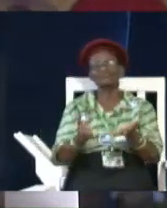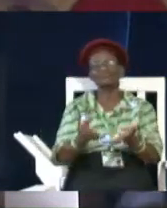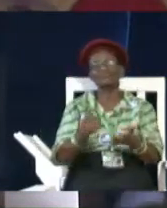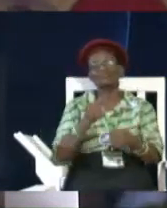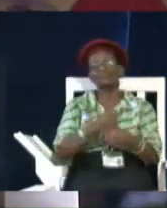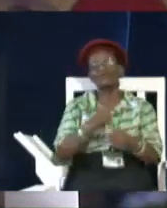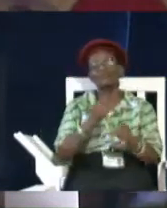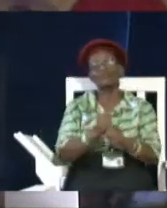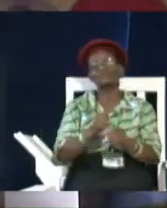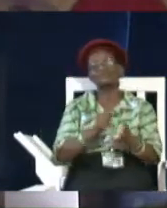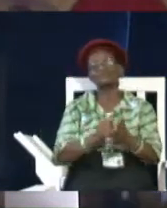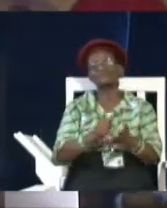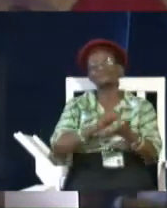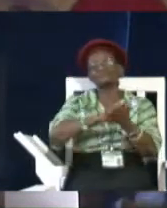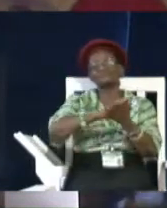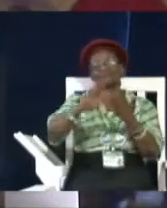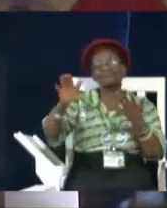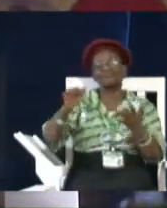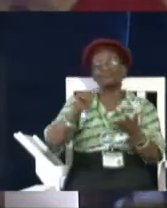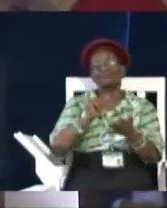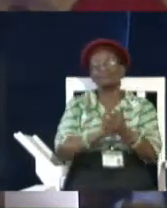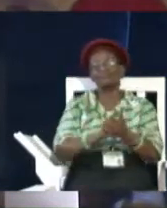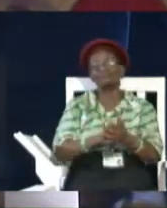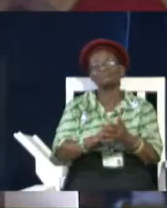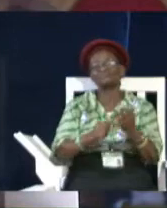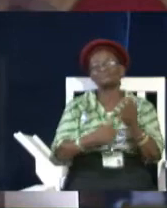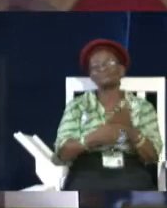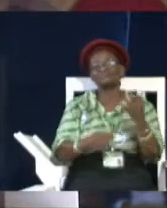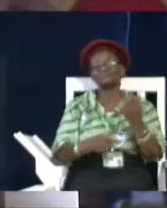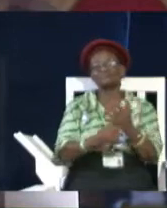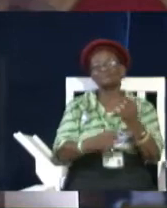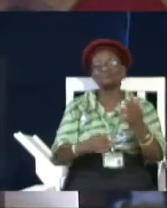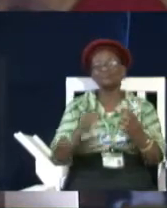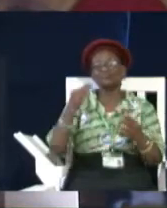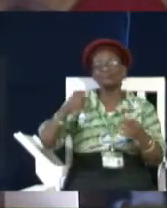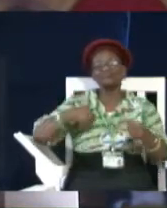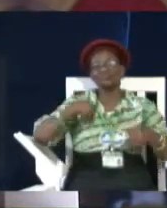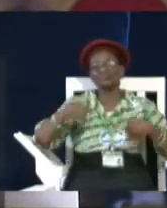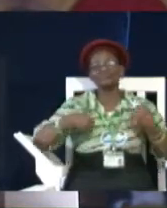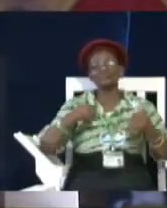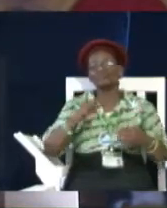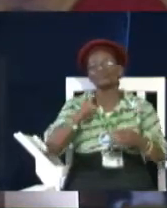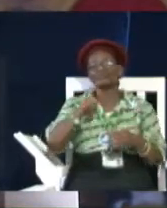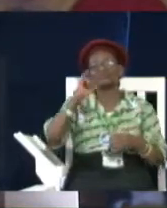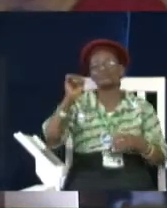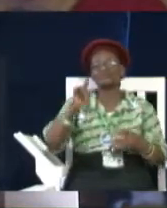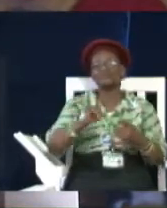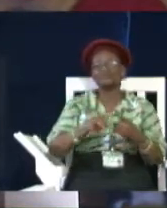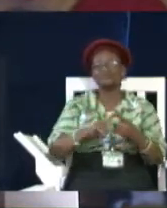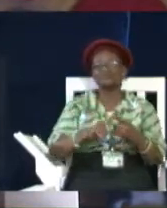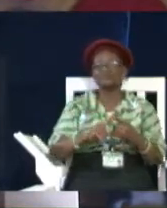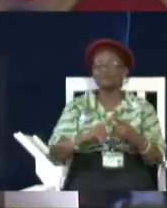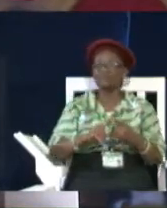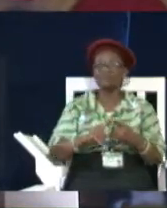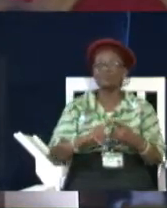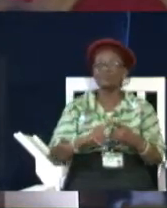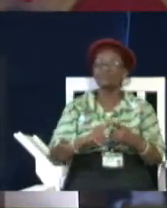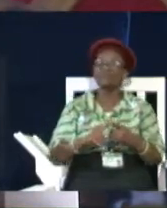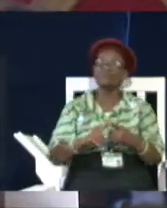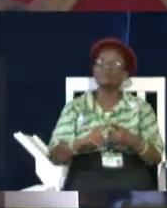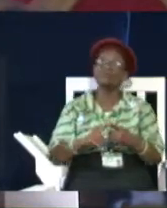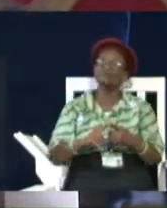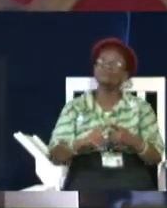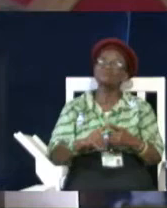clear that the oil of joy is to eradicate mourning,